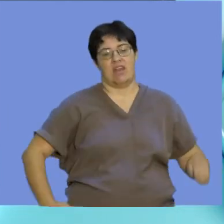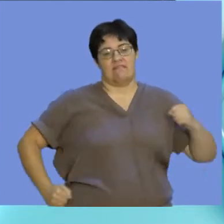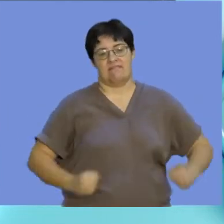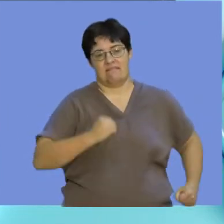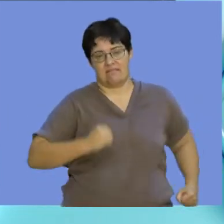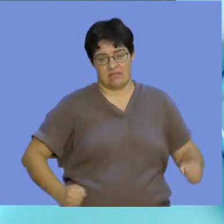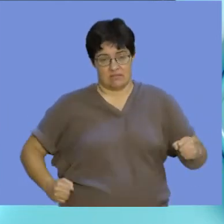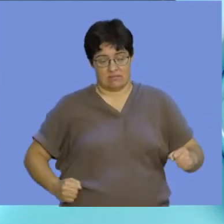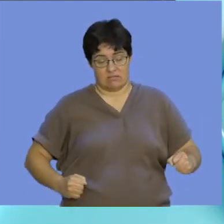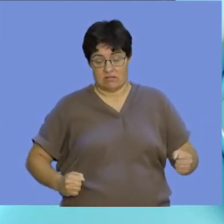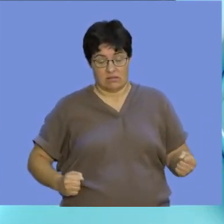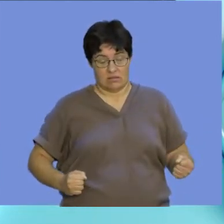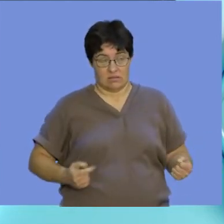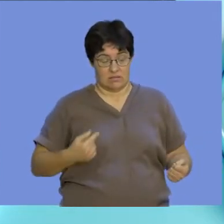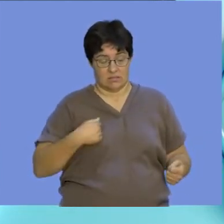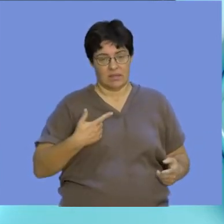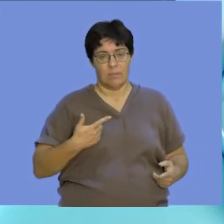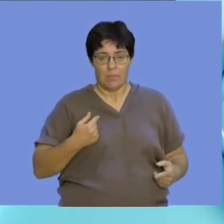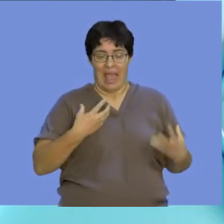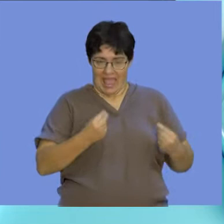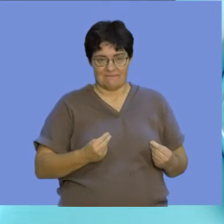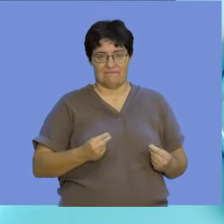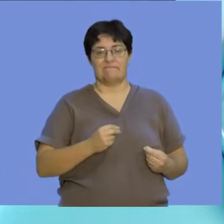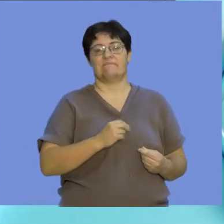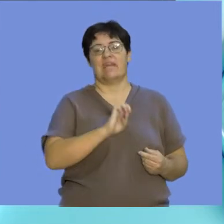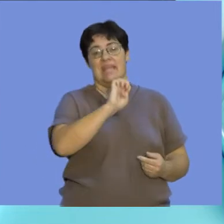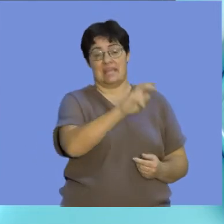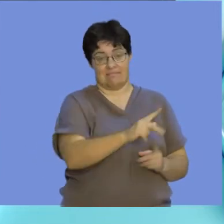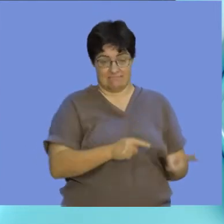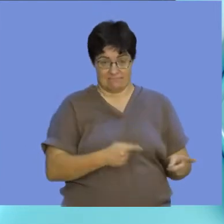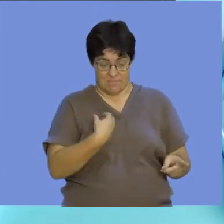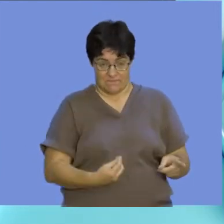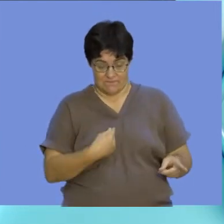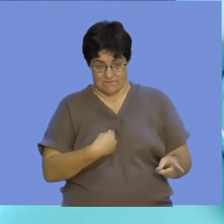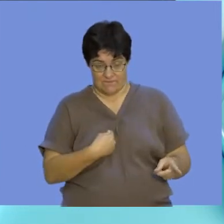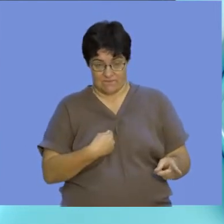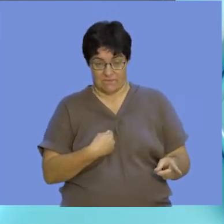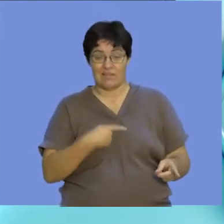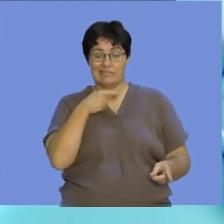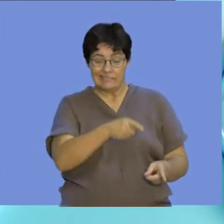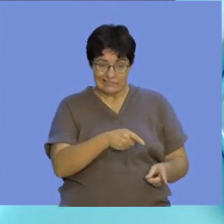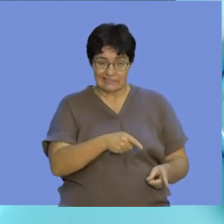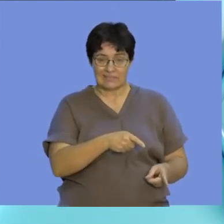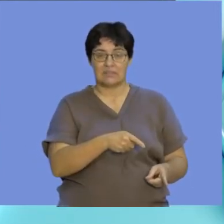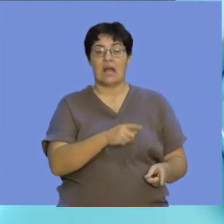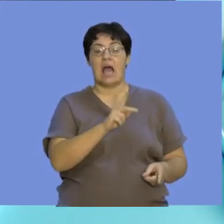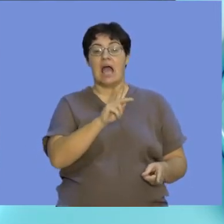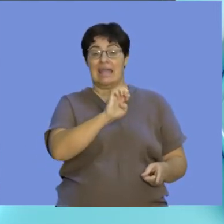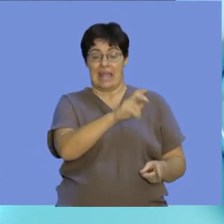do it often, I have kinetic energy. Eventually, that kinetic energy results in